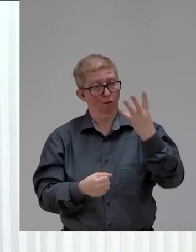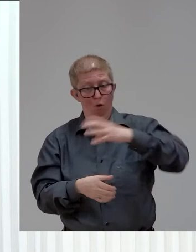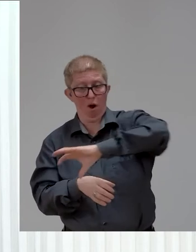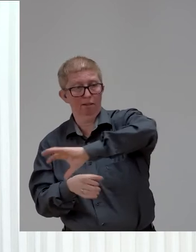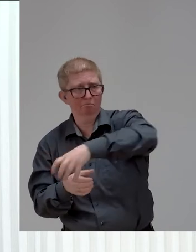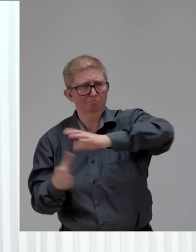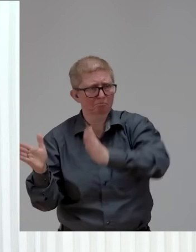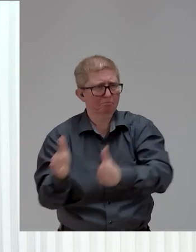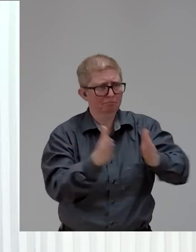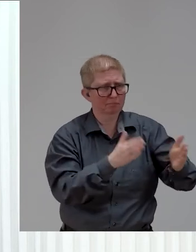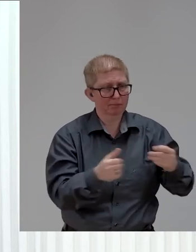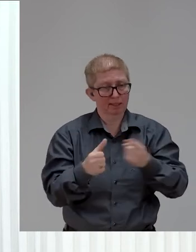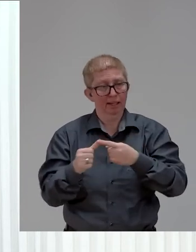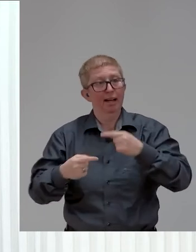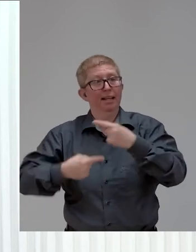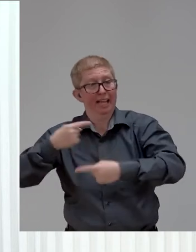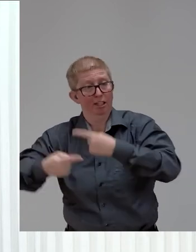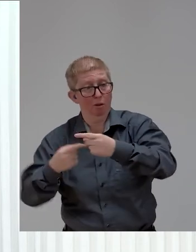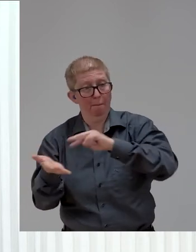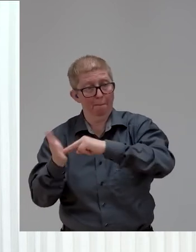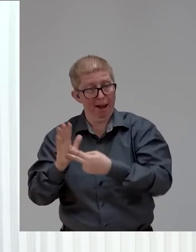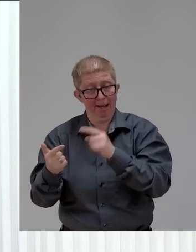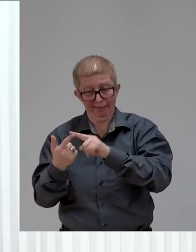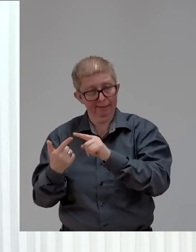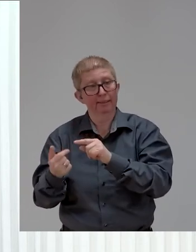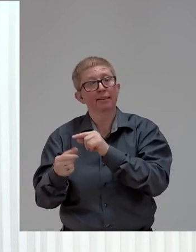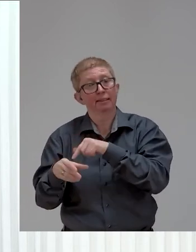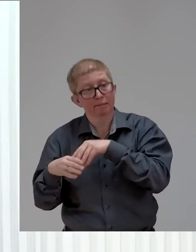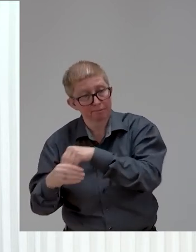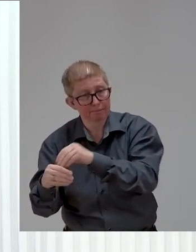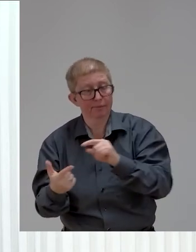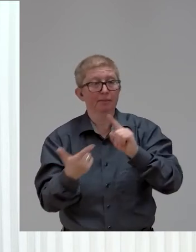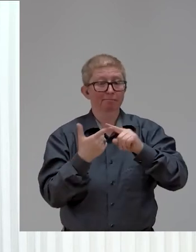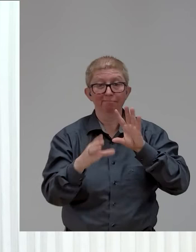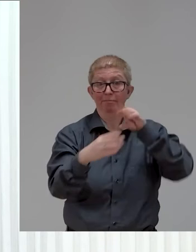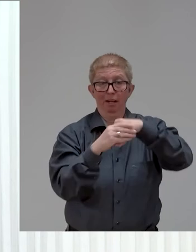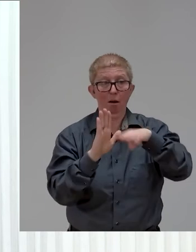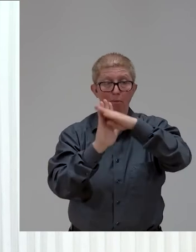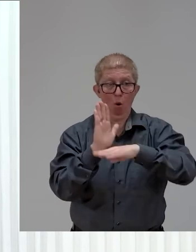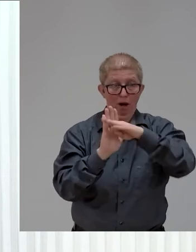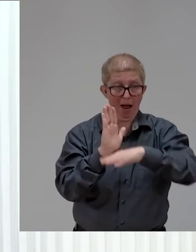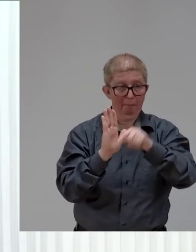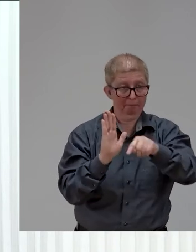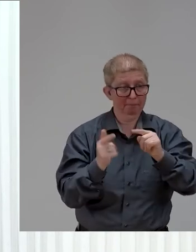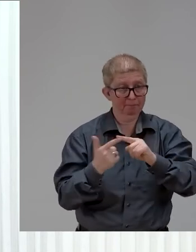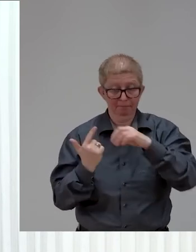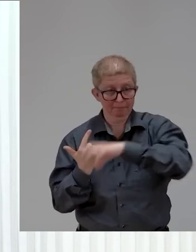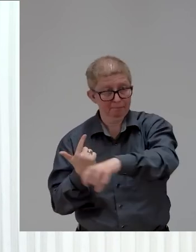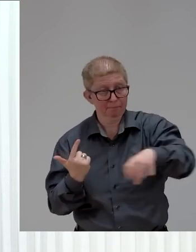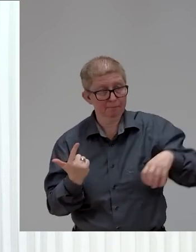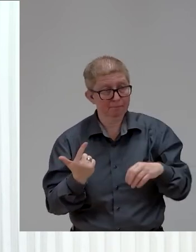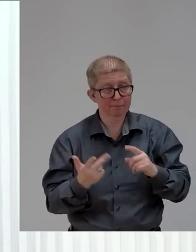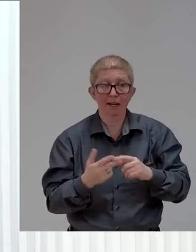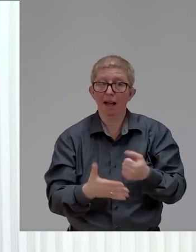planning, organizational culture, inclusiveness, and programming. It will help to ensure that our office